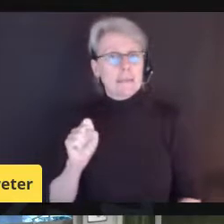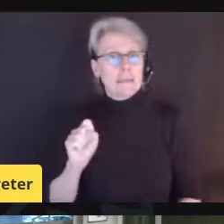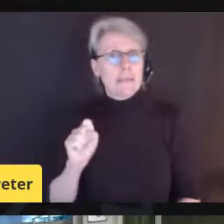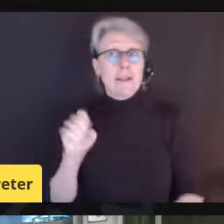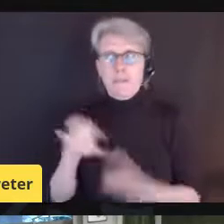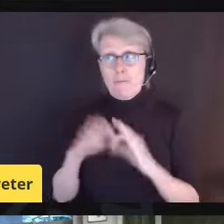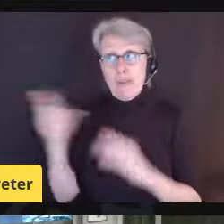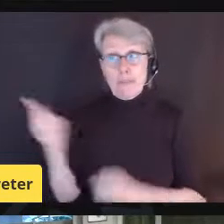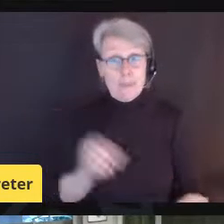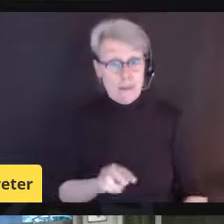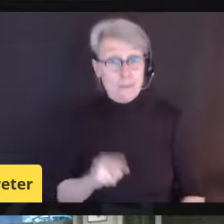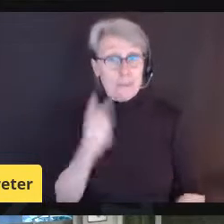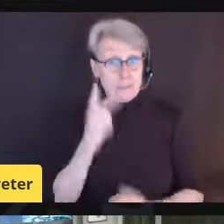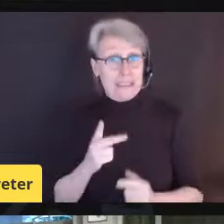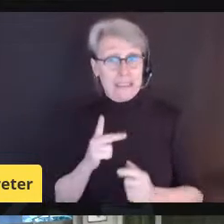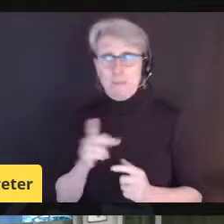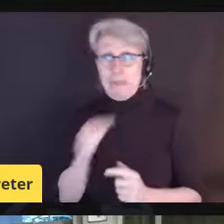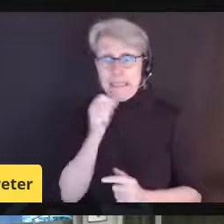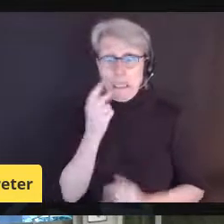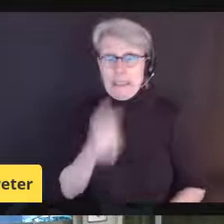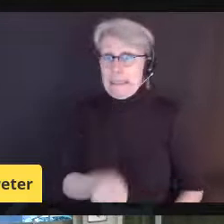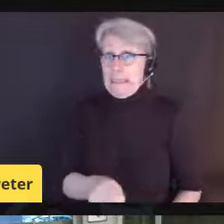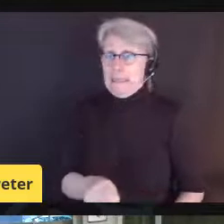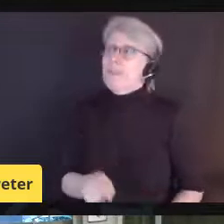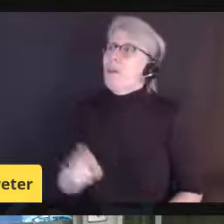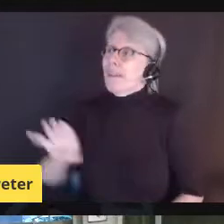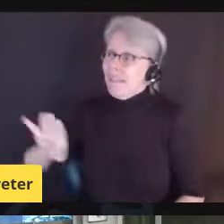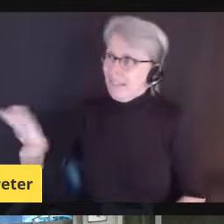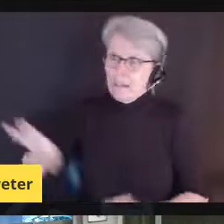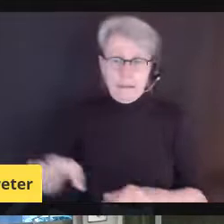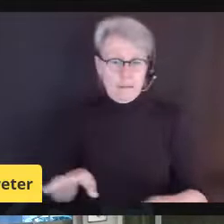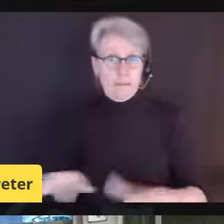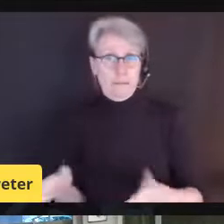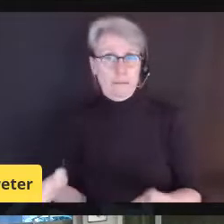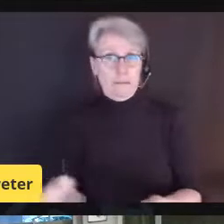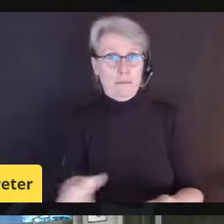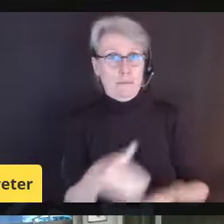would not want them to see. And so,